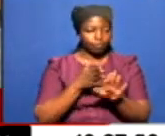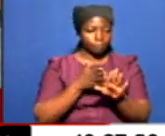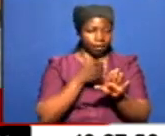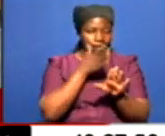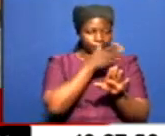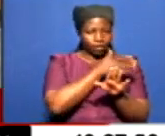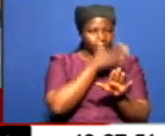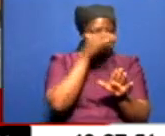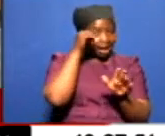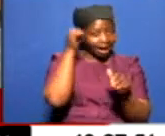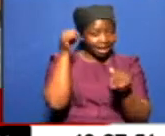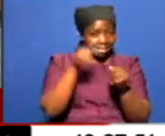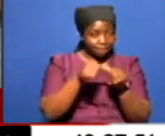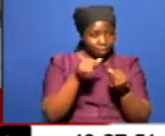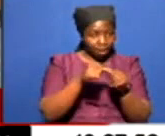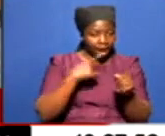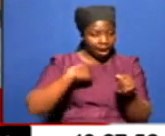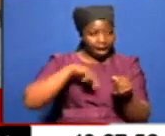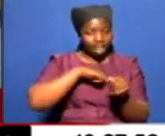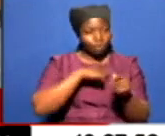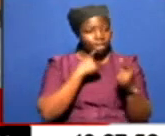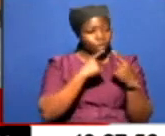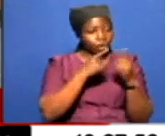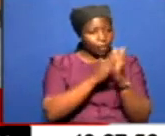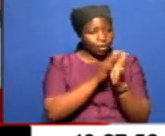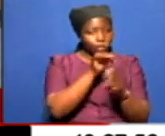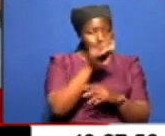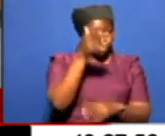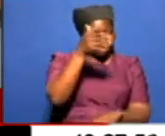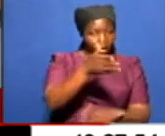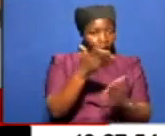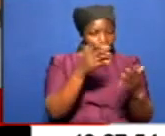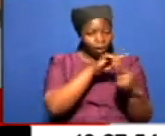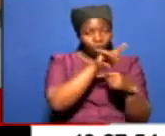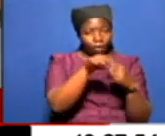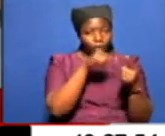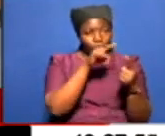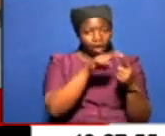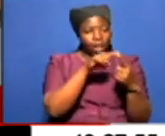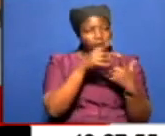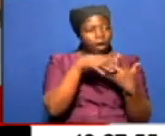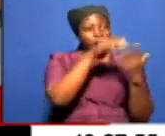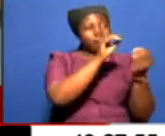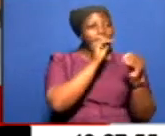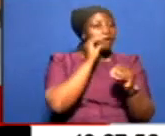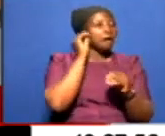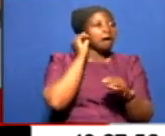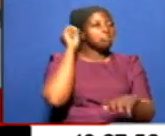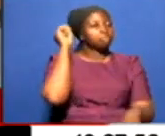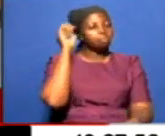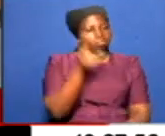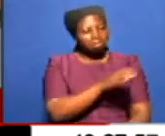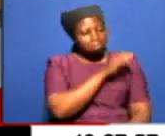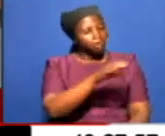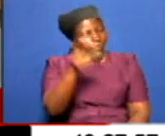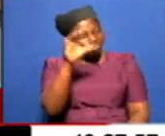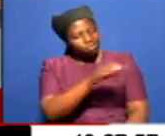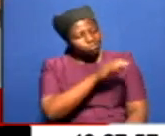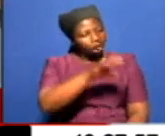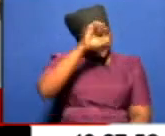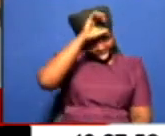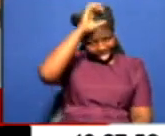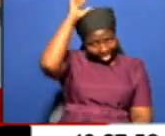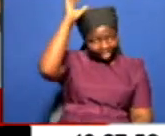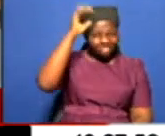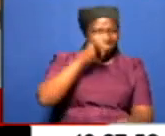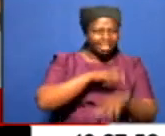remember we were having a conversation with you there, where when you get home drunk at 2 in the a.m., the neighbor